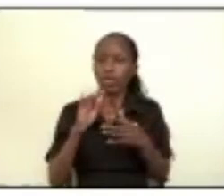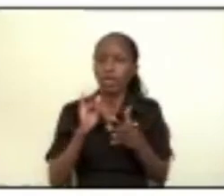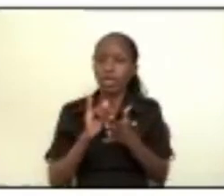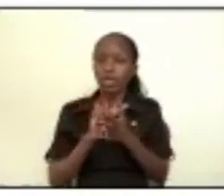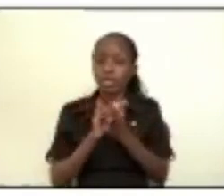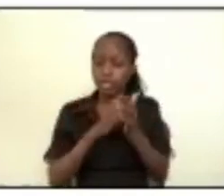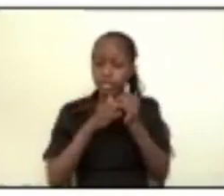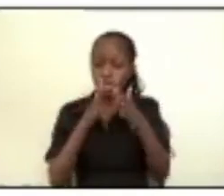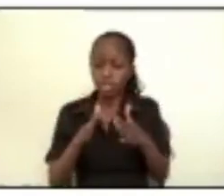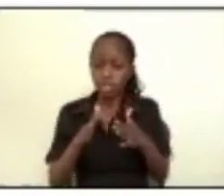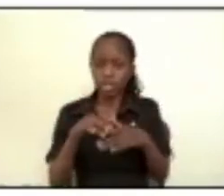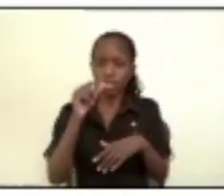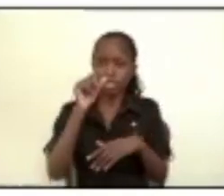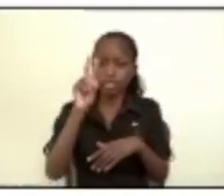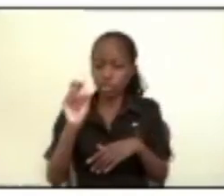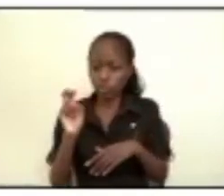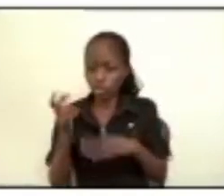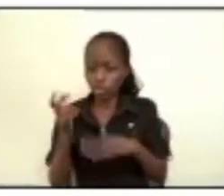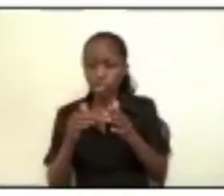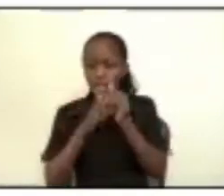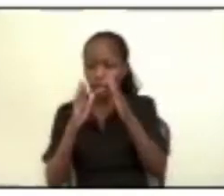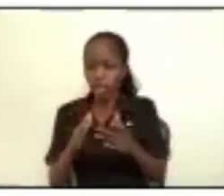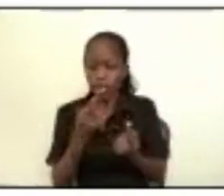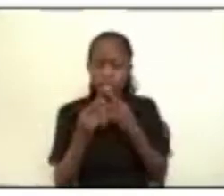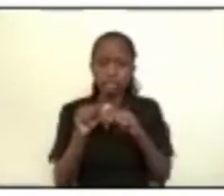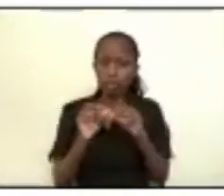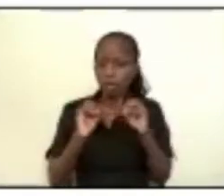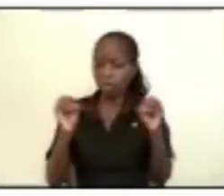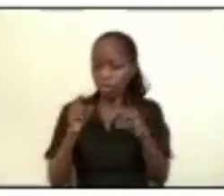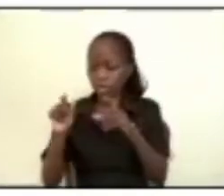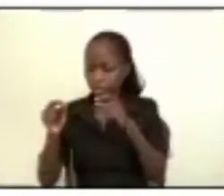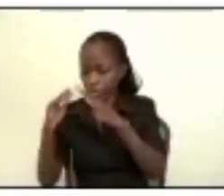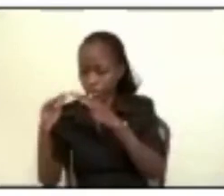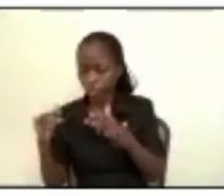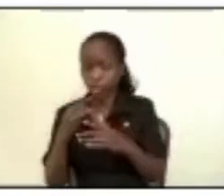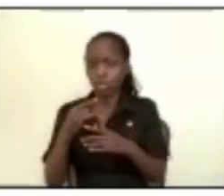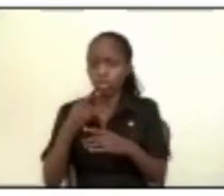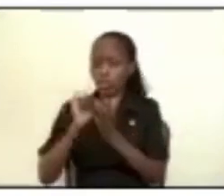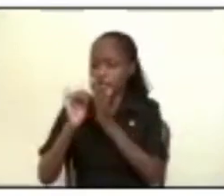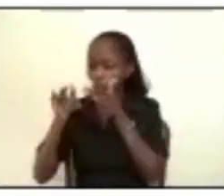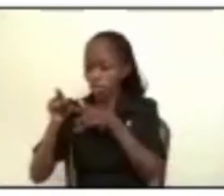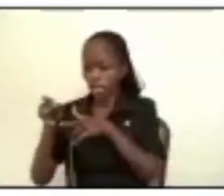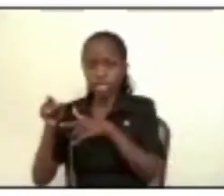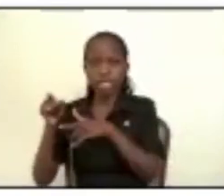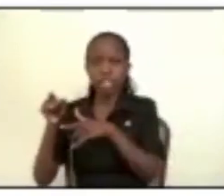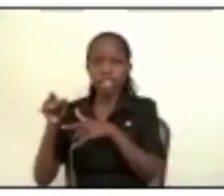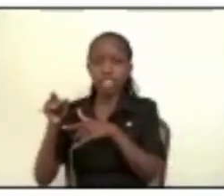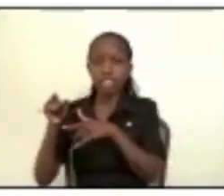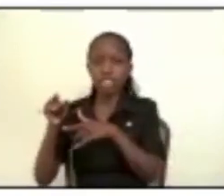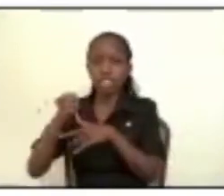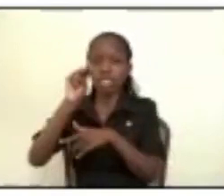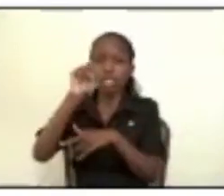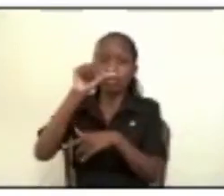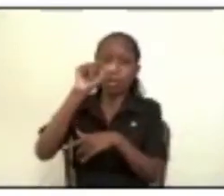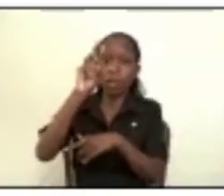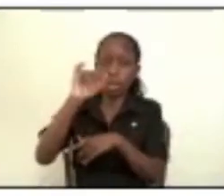leaders, the G20 at the leaders or whatever, decided that they were going to actually headline this, that, Chakwera had a